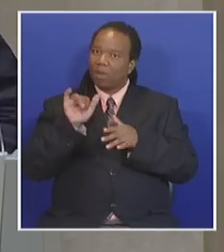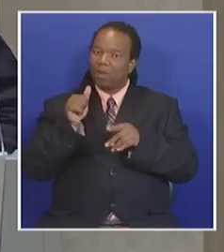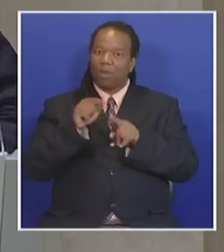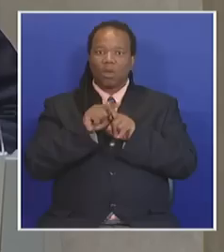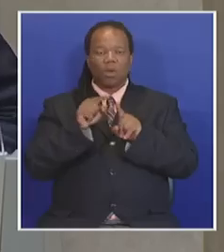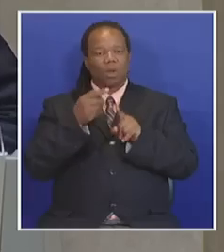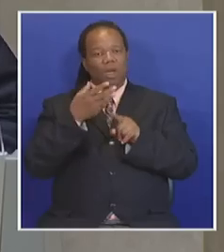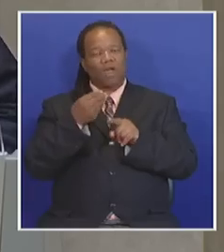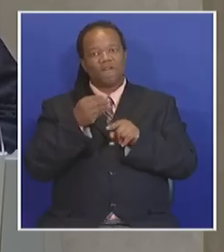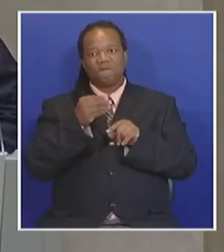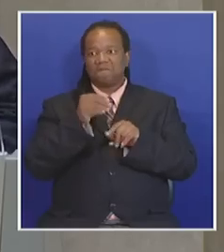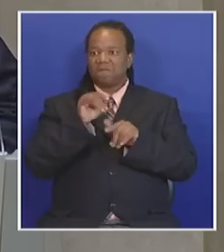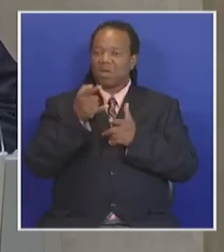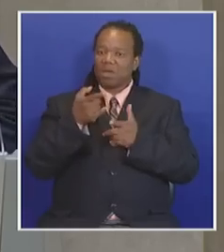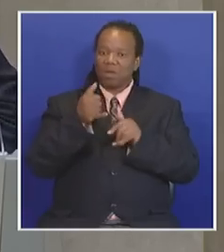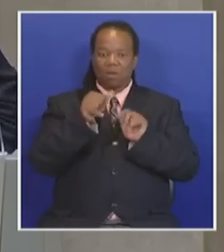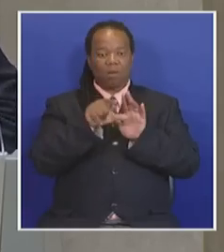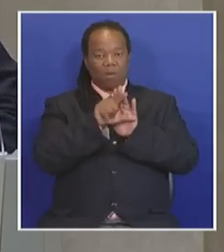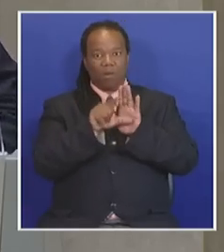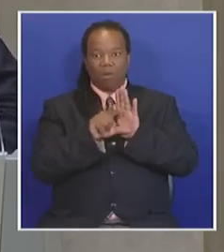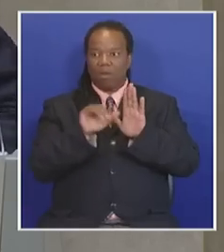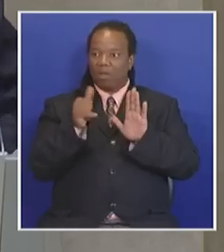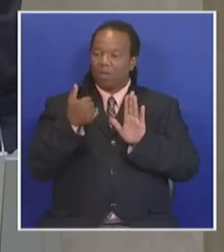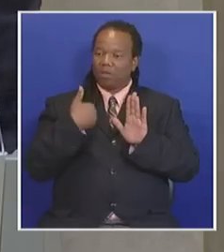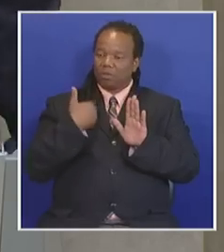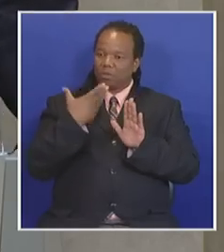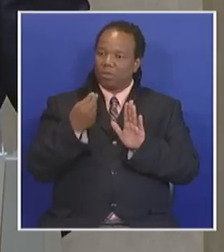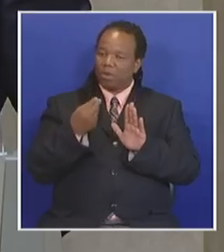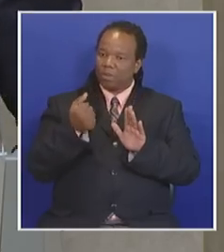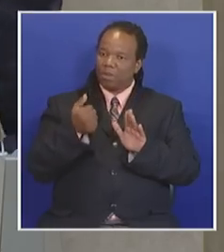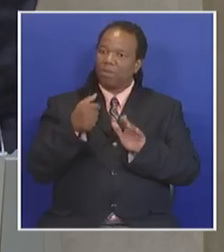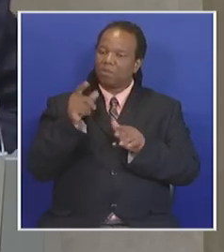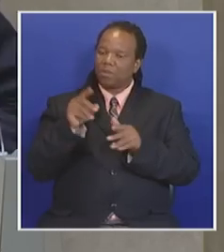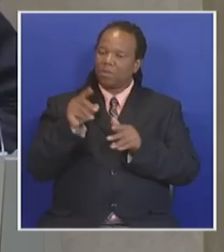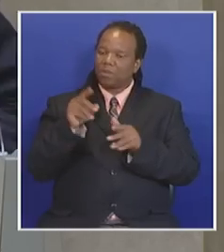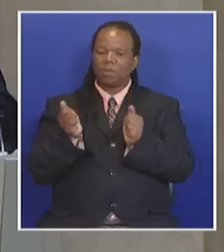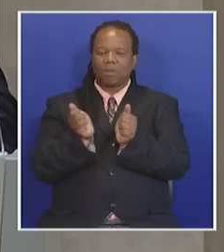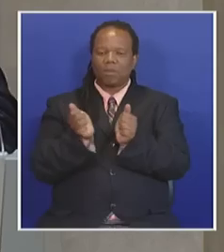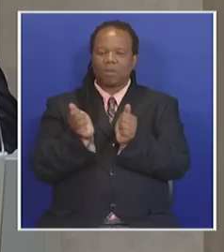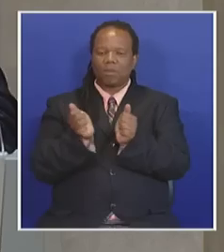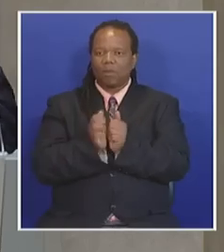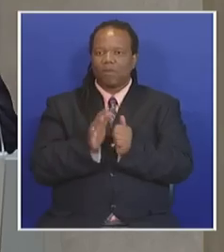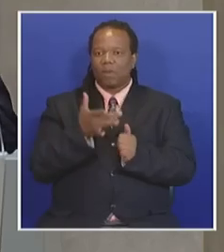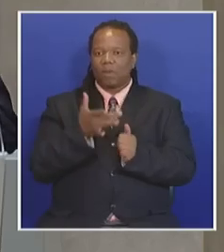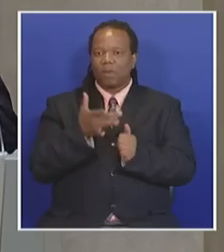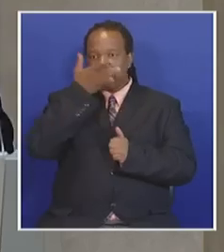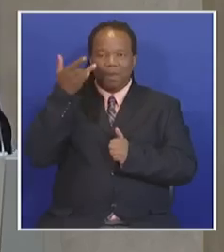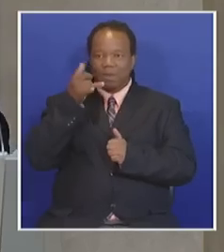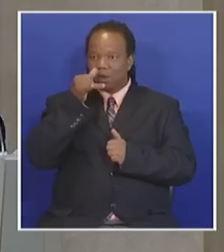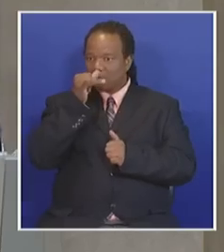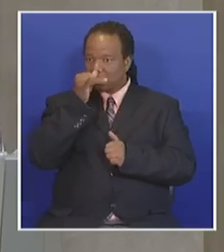of hate crimes as a result of the unfortunate racism incidents alluded to